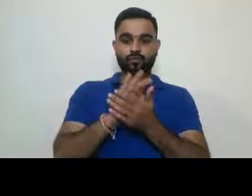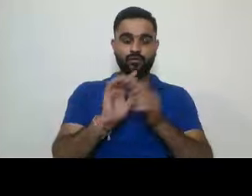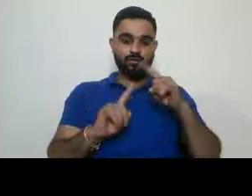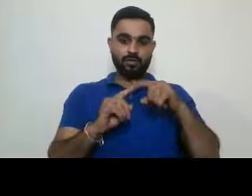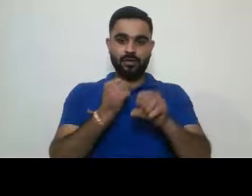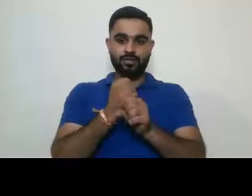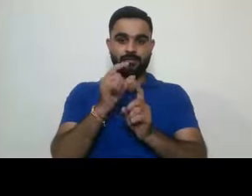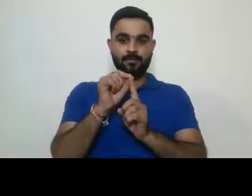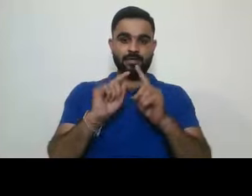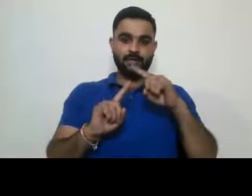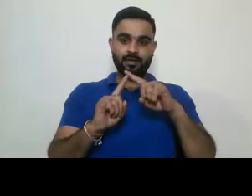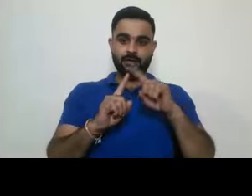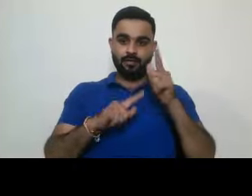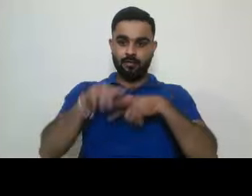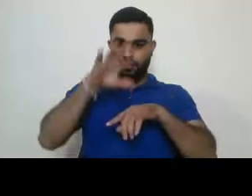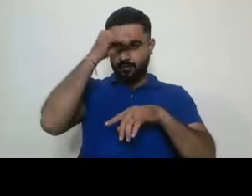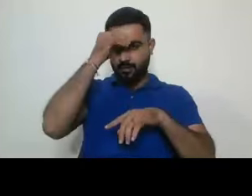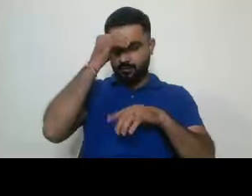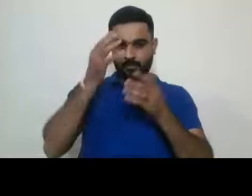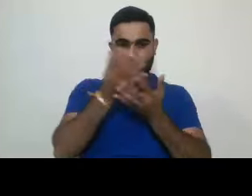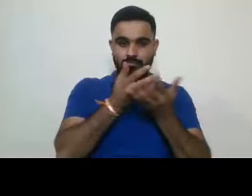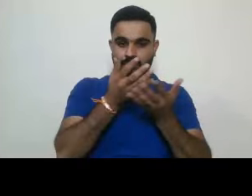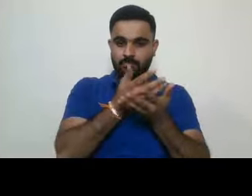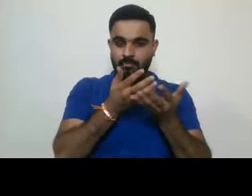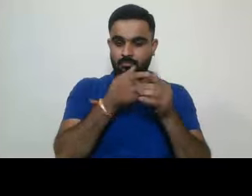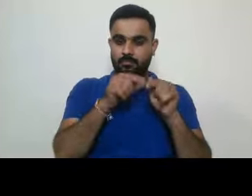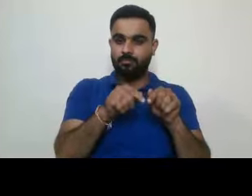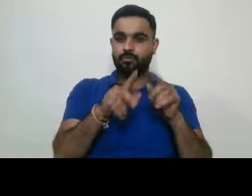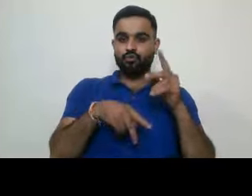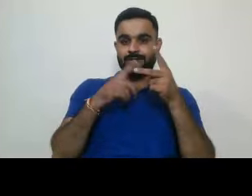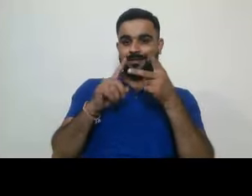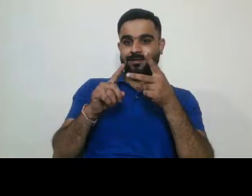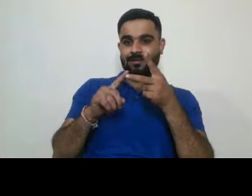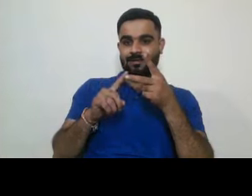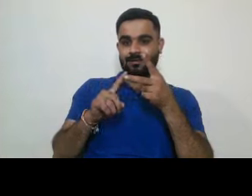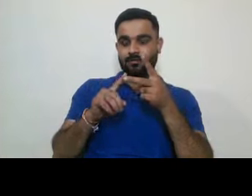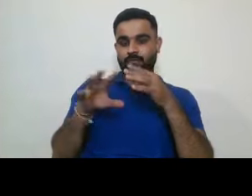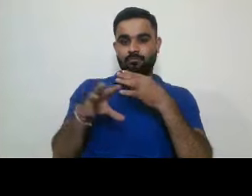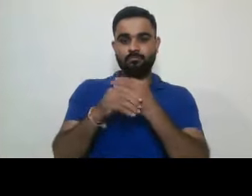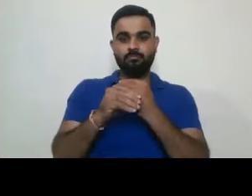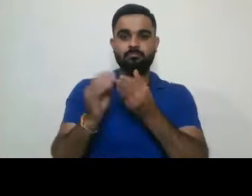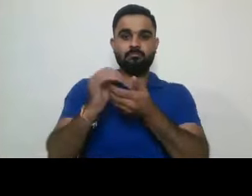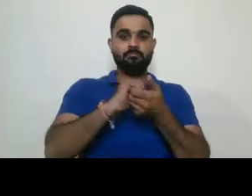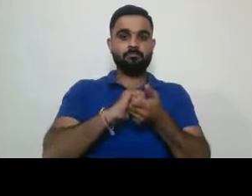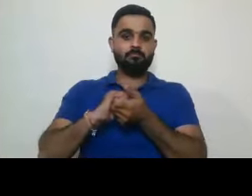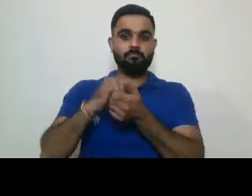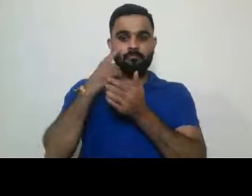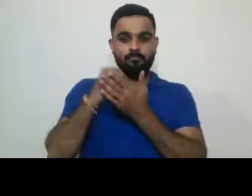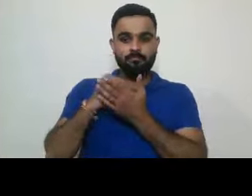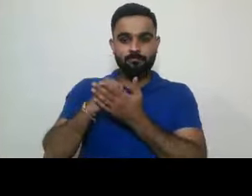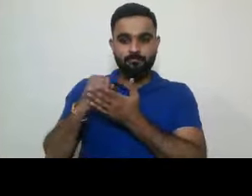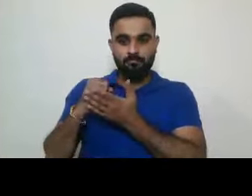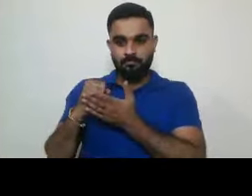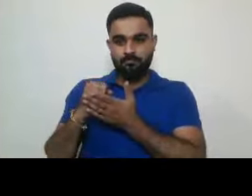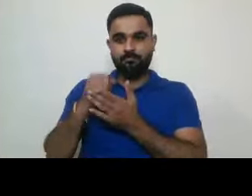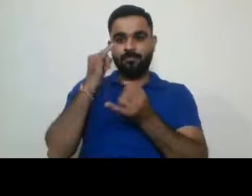lesson planning, and then discuss some basics of creating prompts. And the second tool, TED-Ed for engaging listening practice. And we